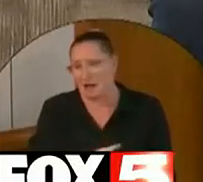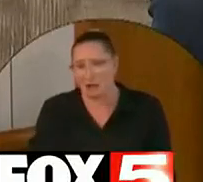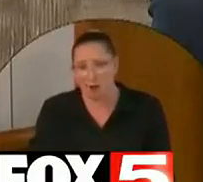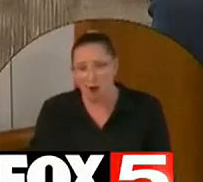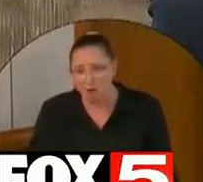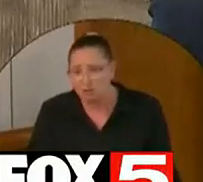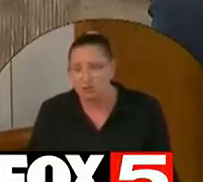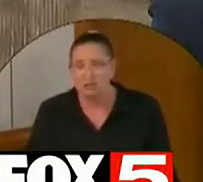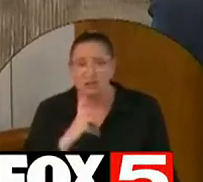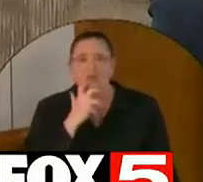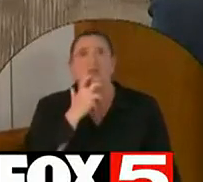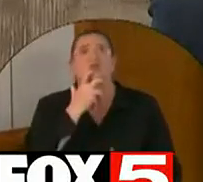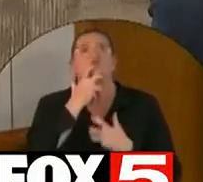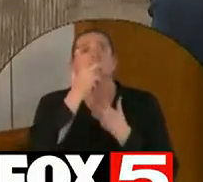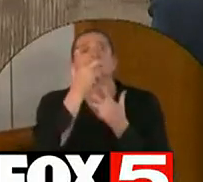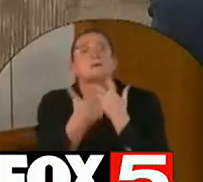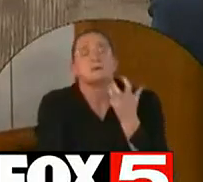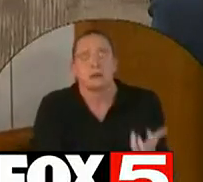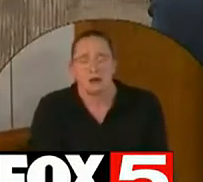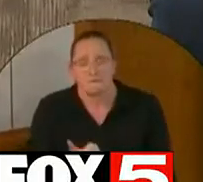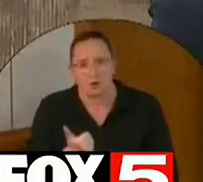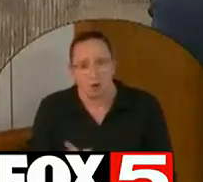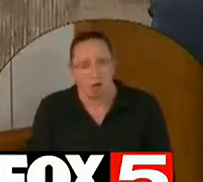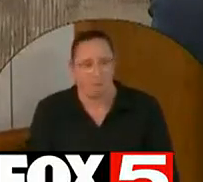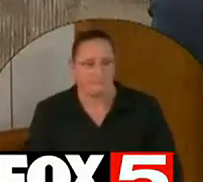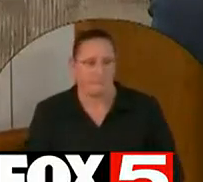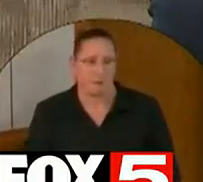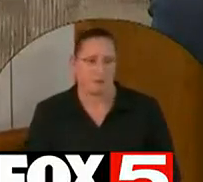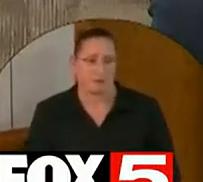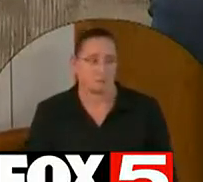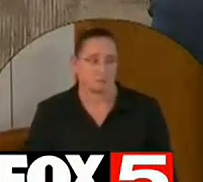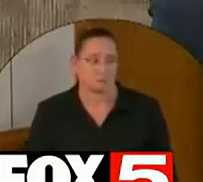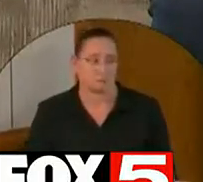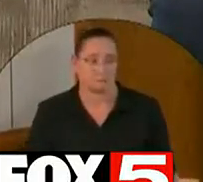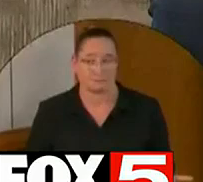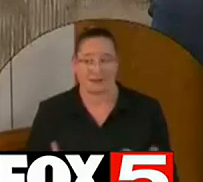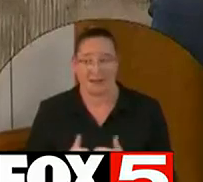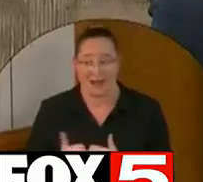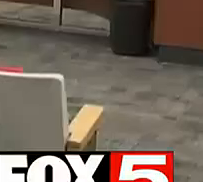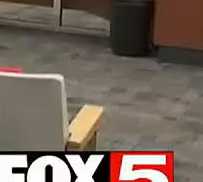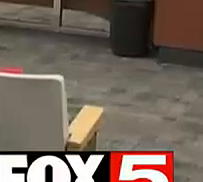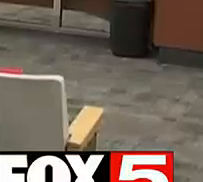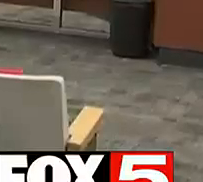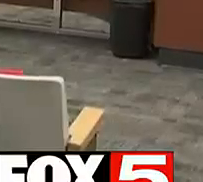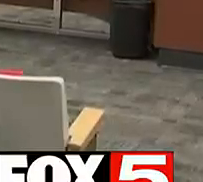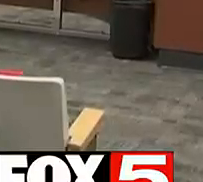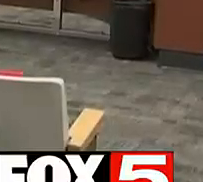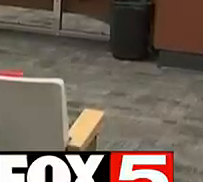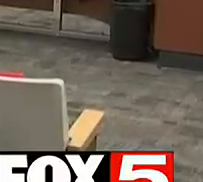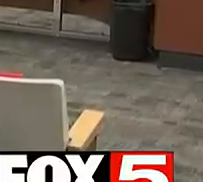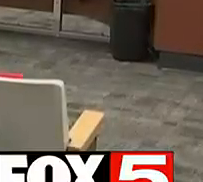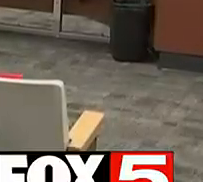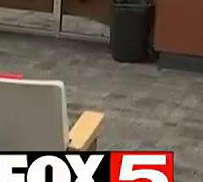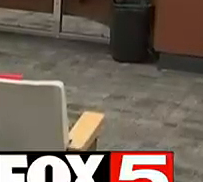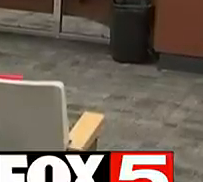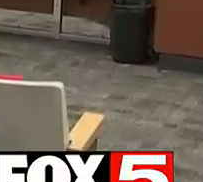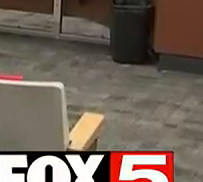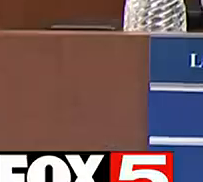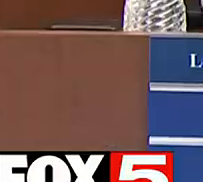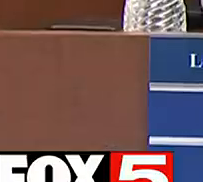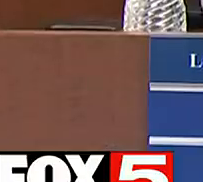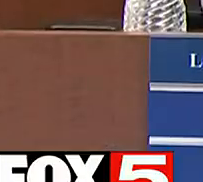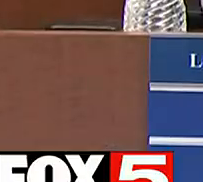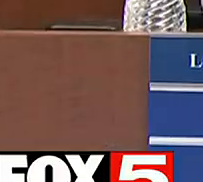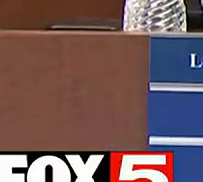are screaming out for help, and we don't know how to help them anymore. To the CCSD Board of Trustees